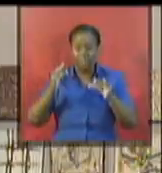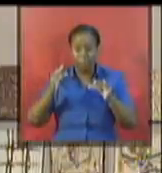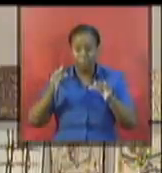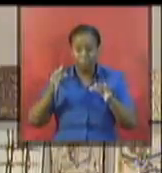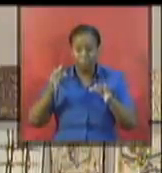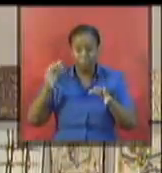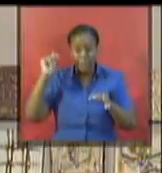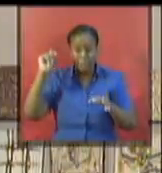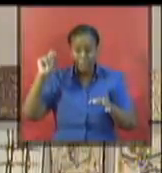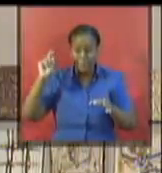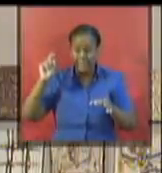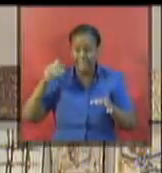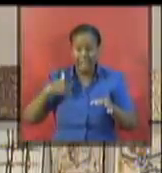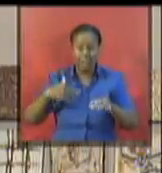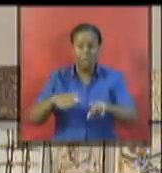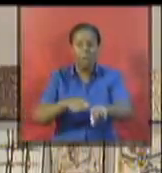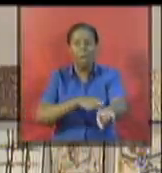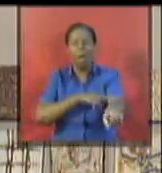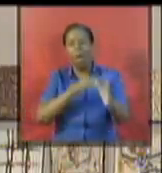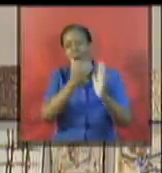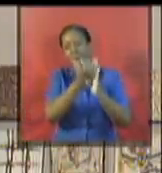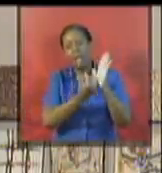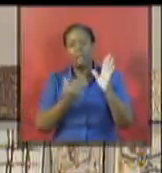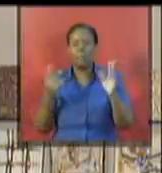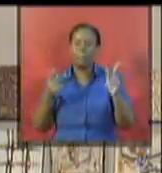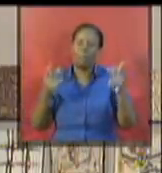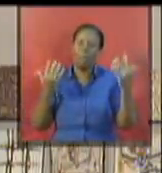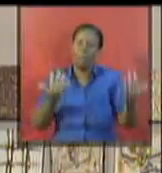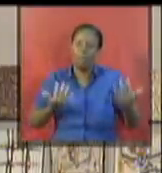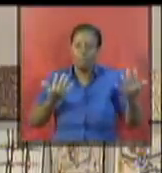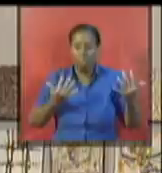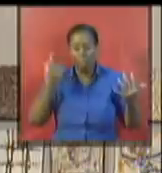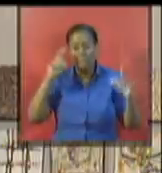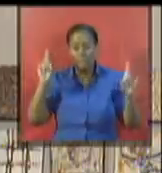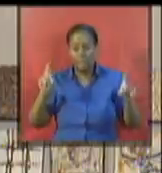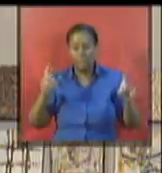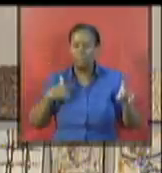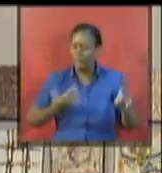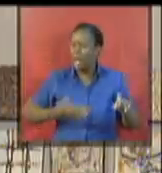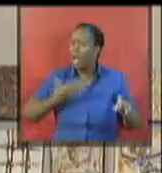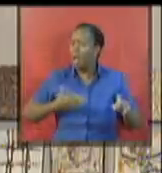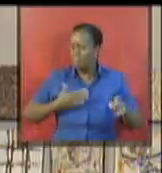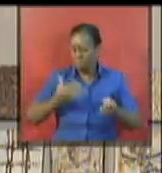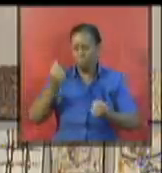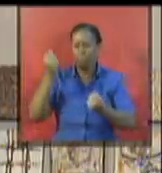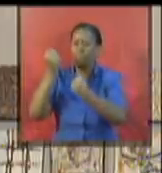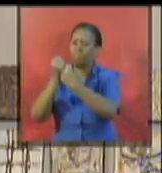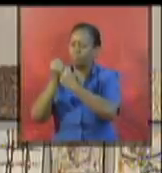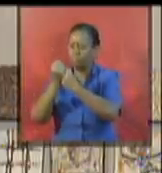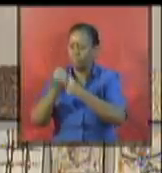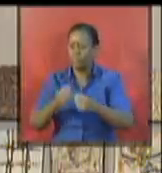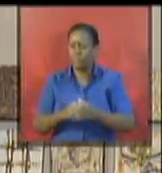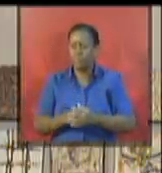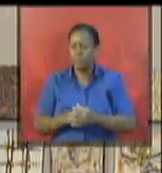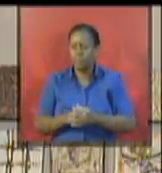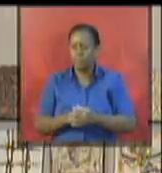In addition to that, the Honourable Minister had indicated plans to put forward to put a larger capacity gene expert